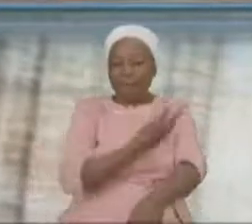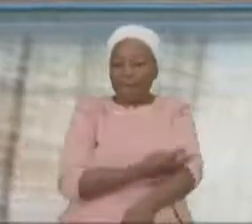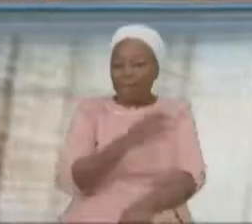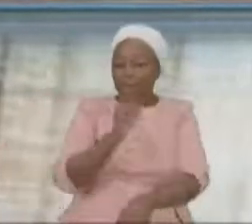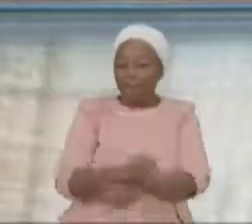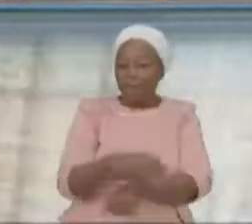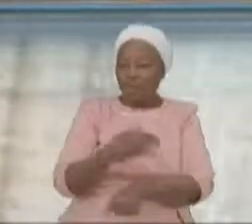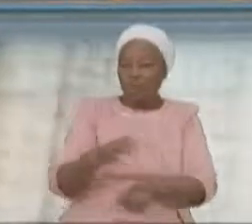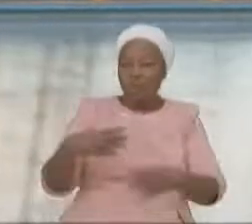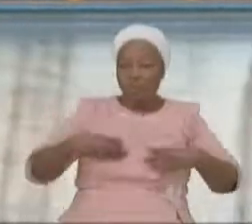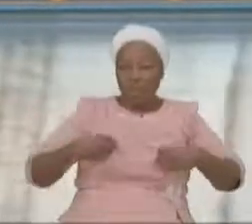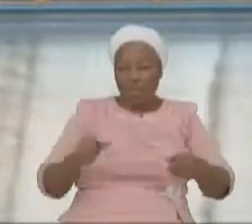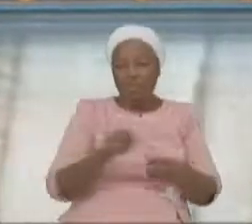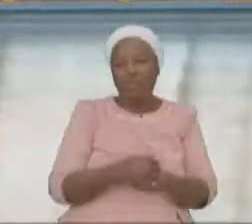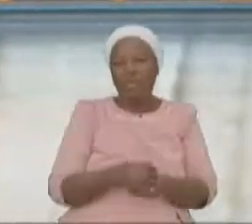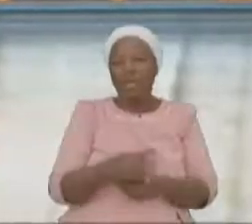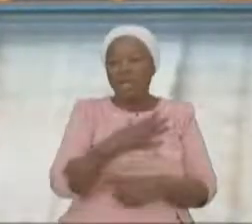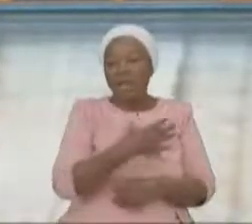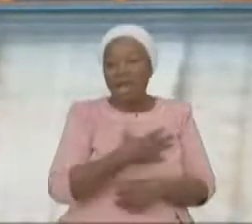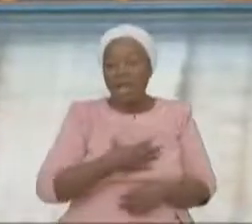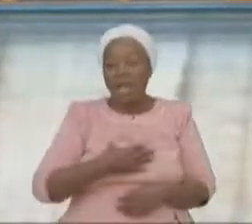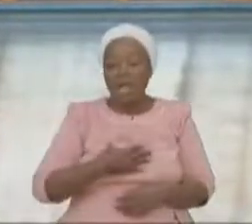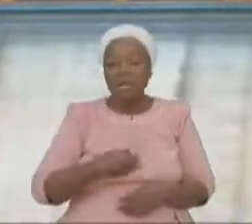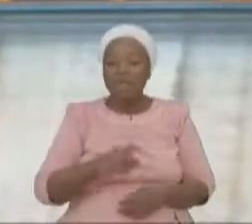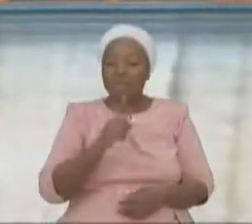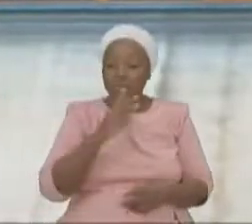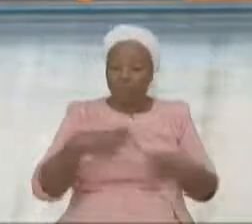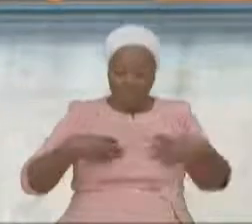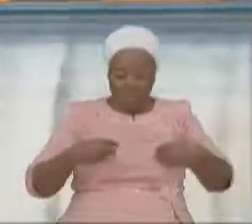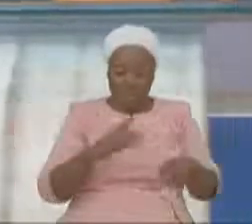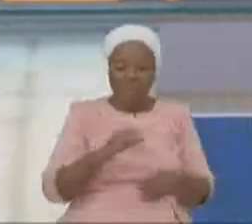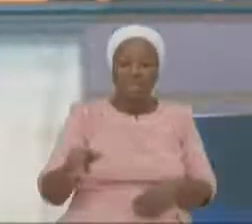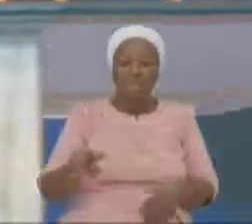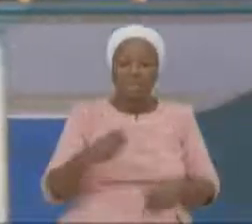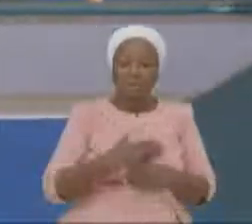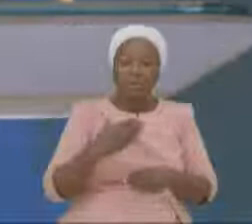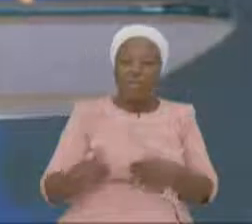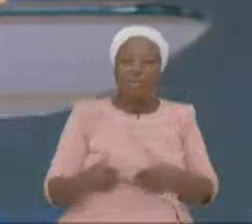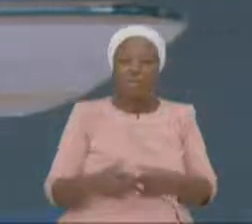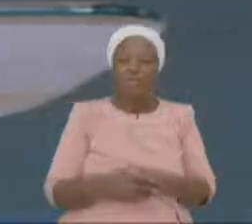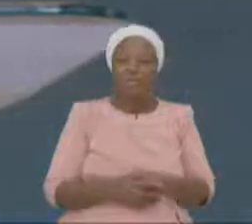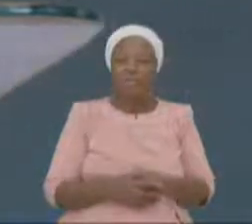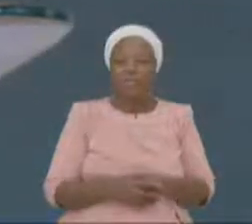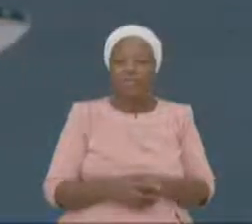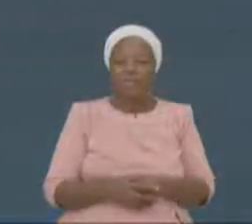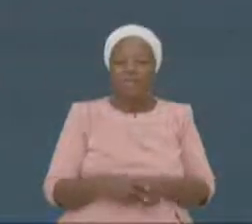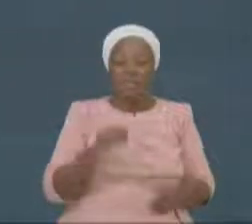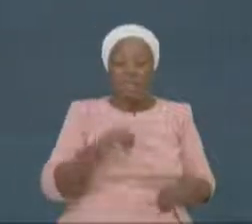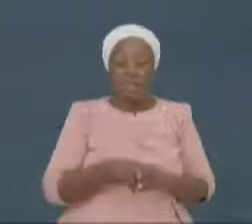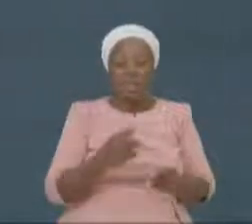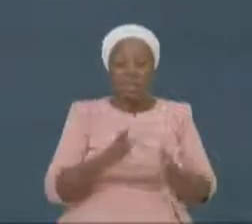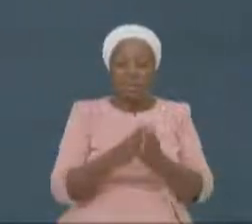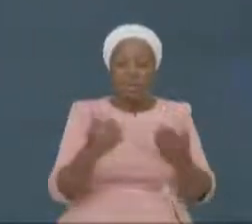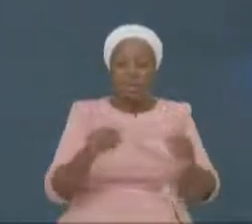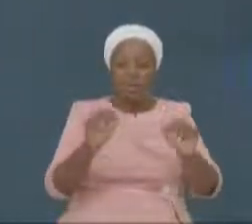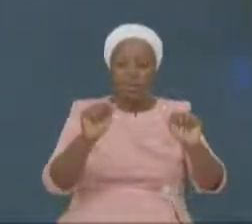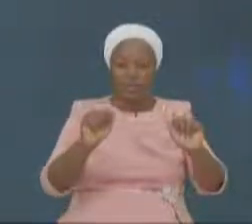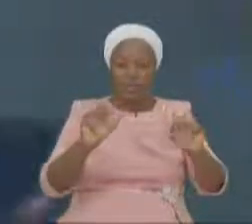of cure and healing. Acts chapter 10, verse